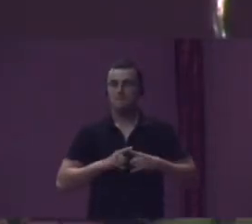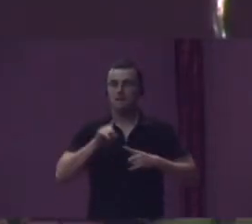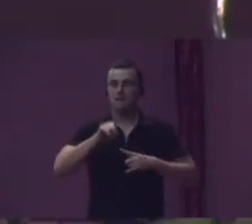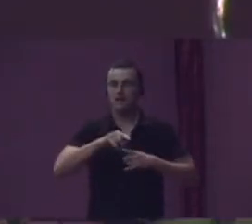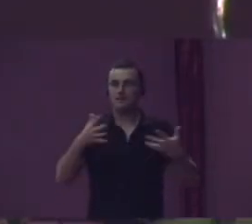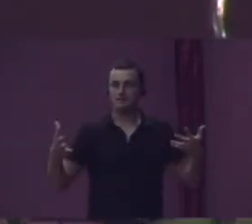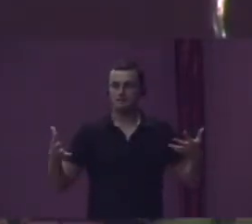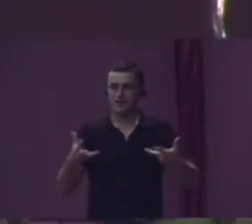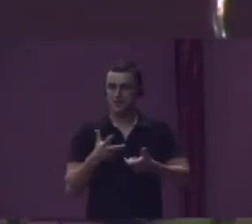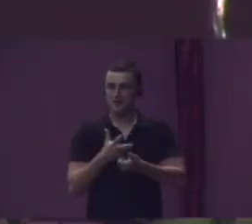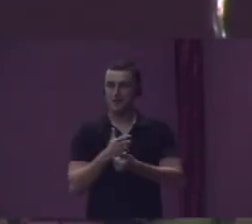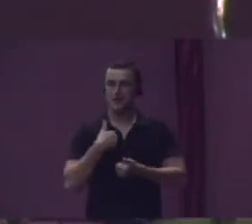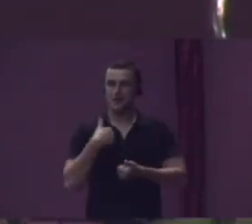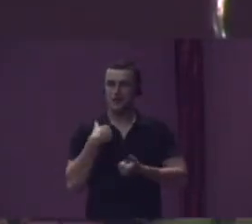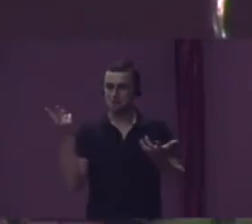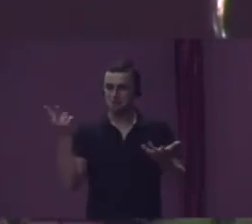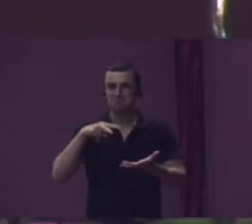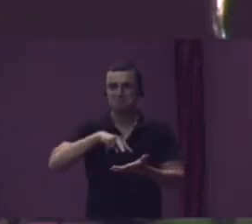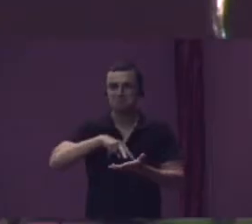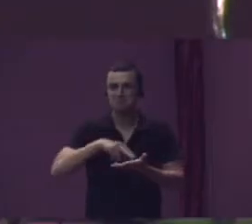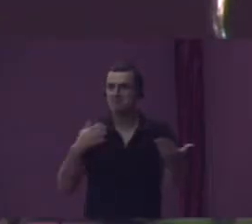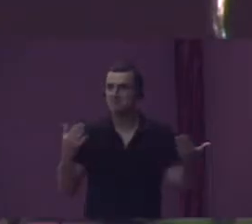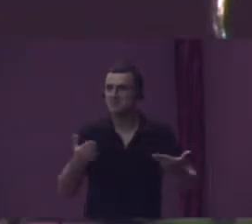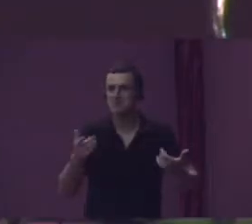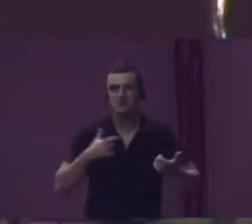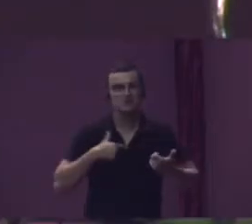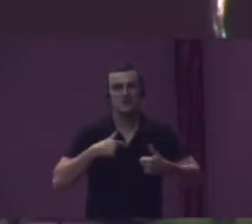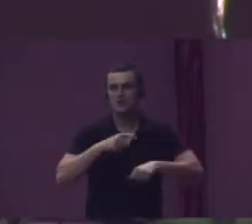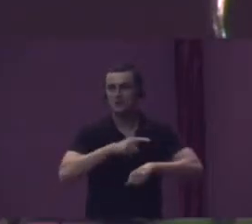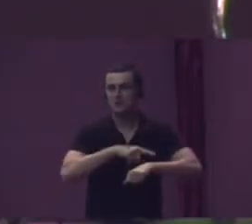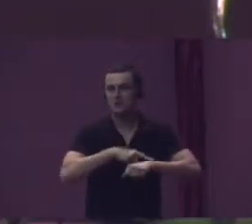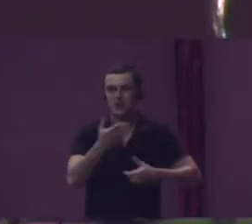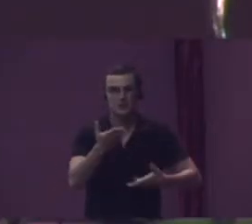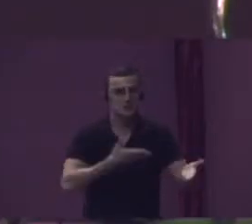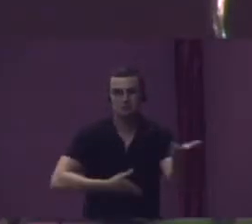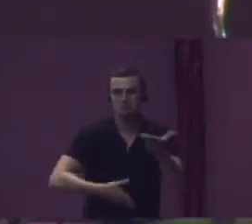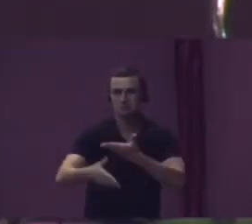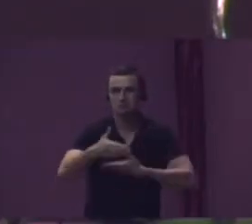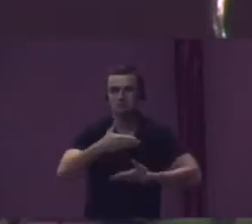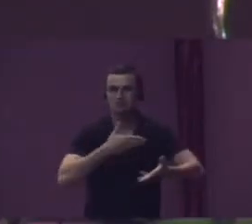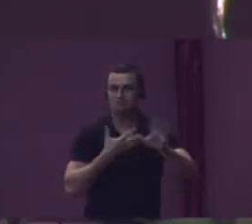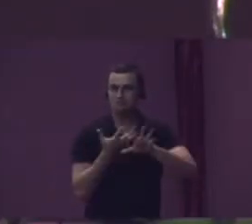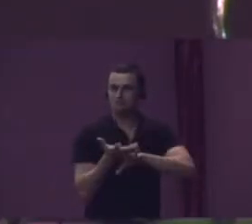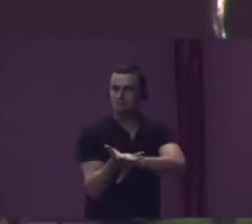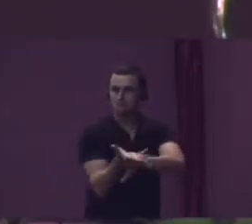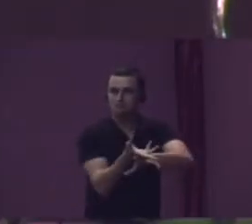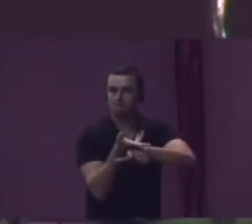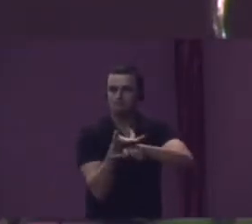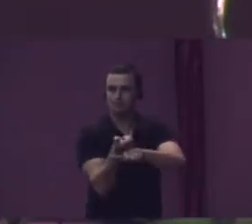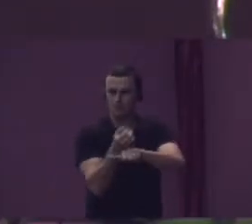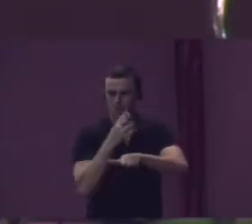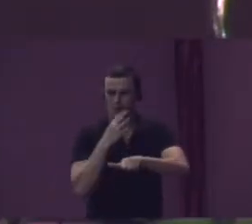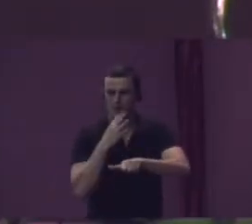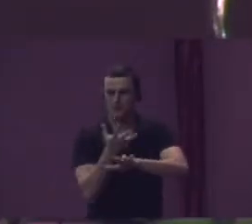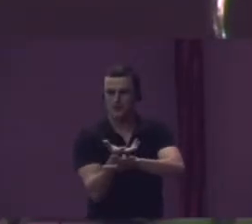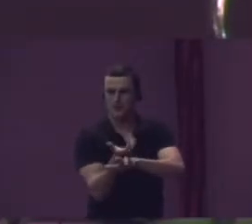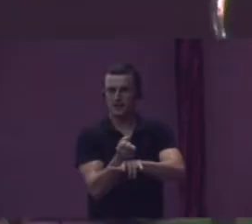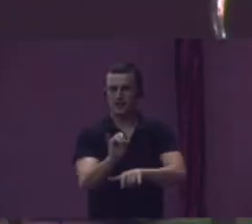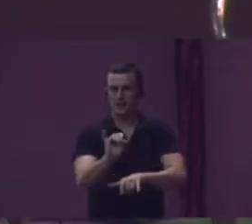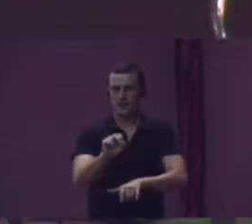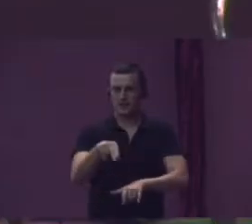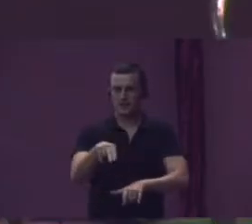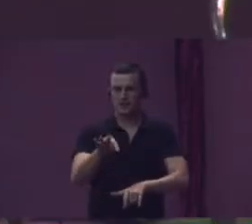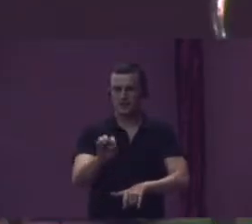very often, so I thank you for that. Like I said, my research is on the medicalization of birthing in Puerto Rico,